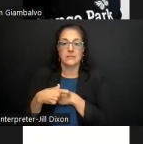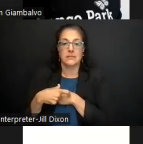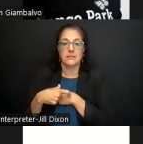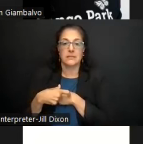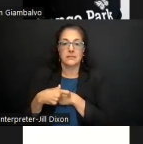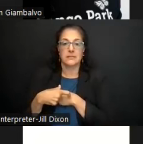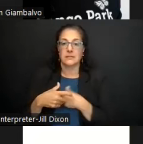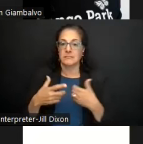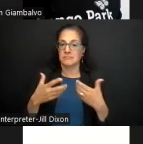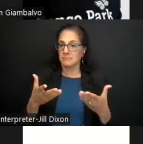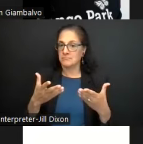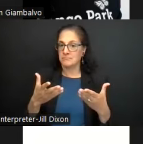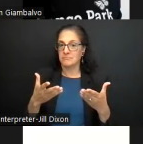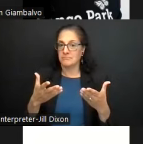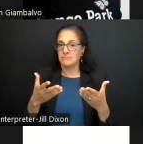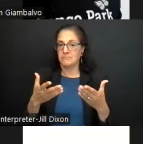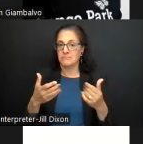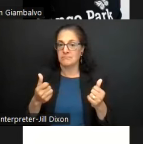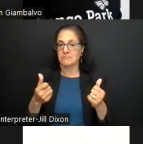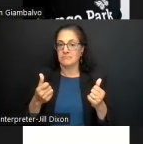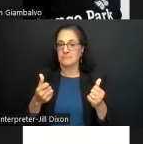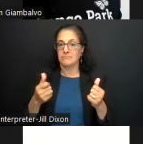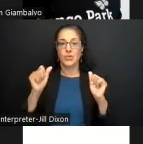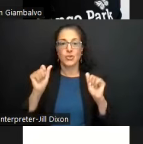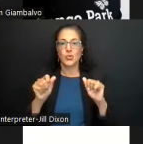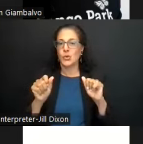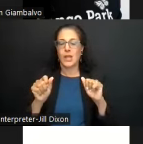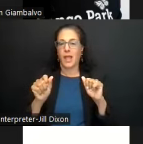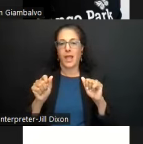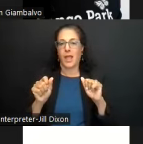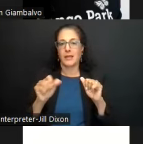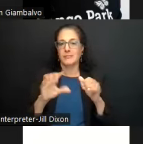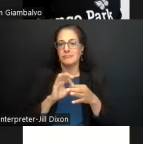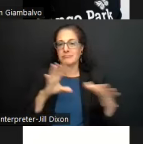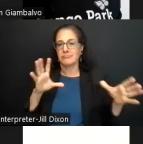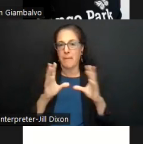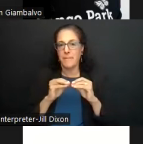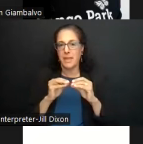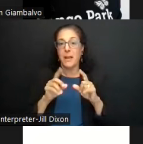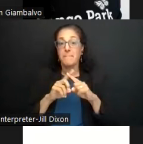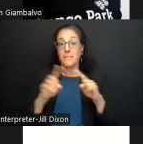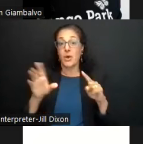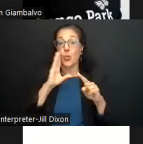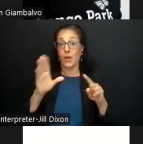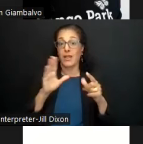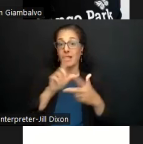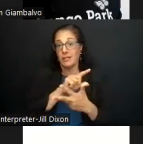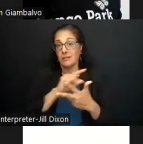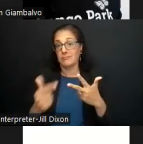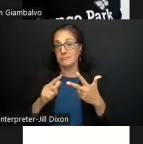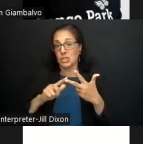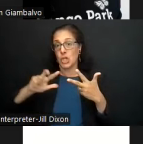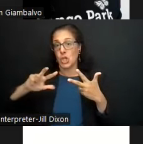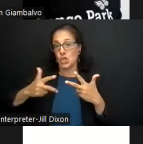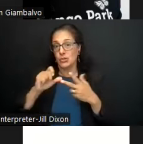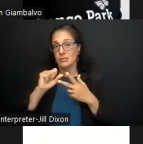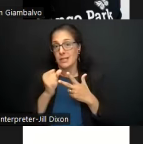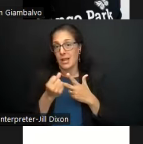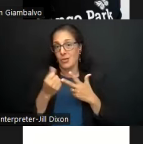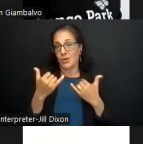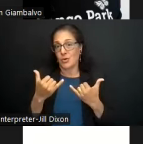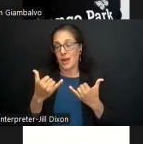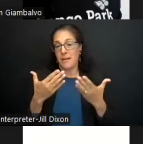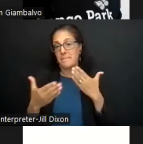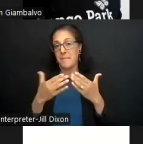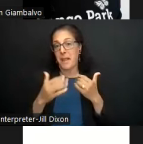feel free to exit the meeting if you would like, but we are going to scenario 3 next, which is maybe the